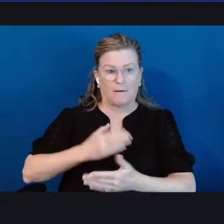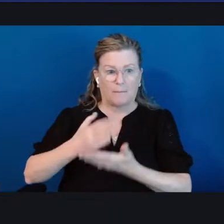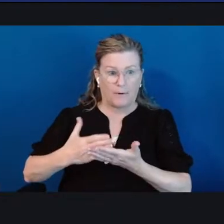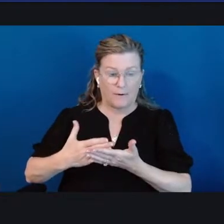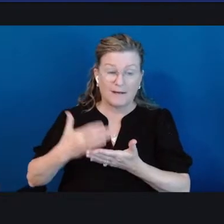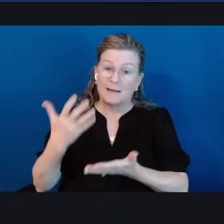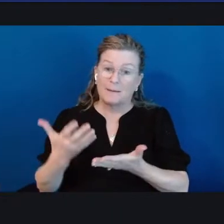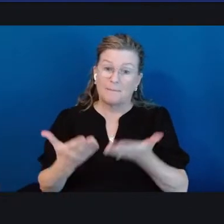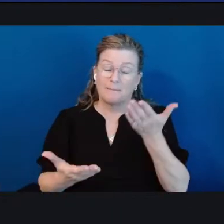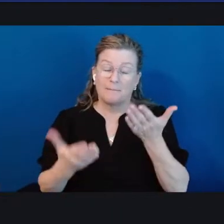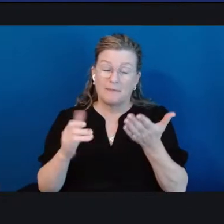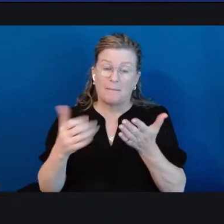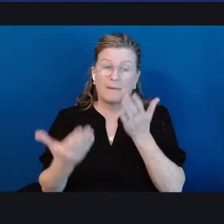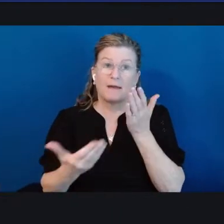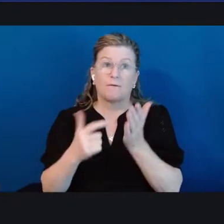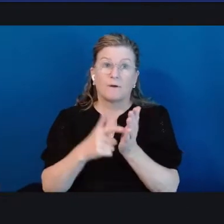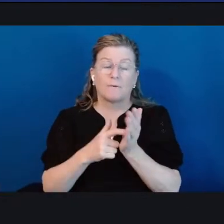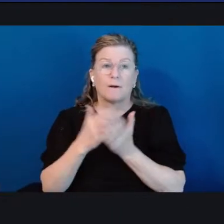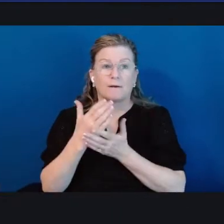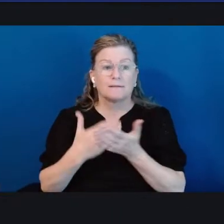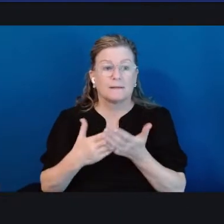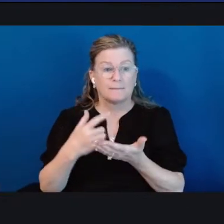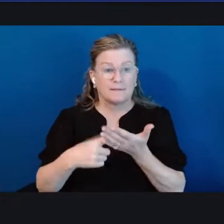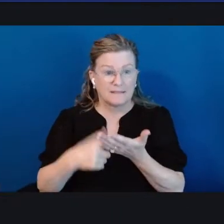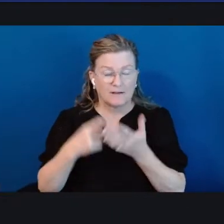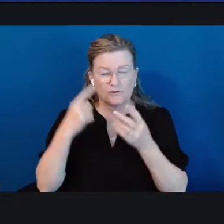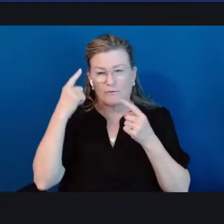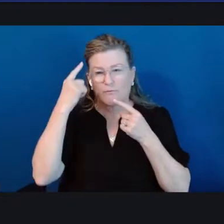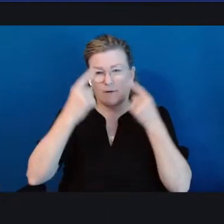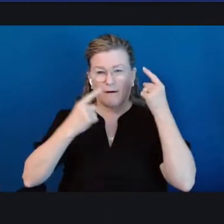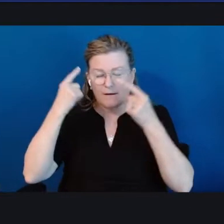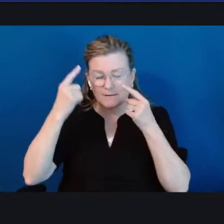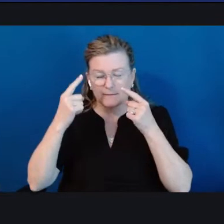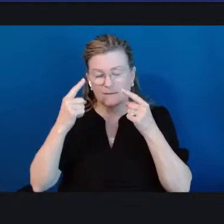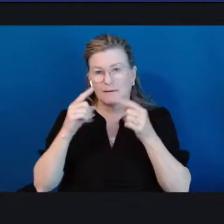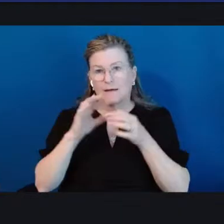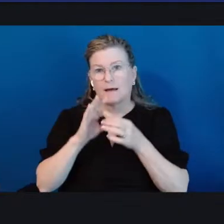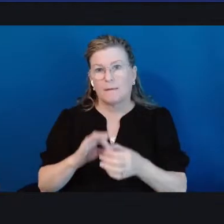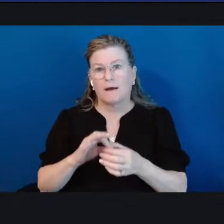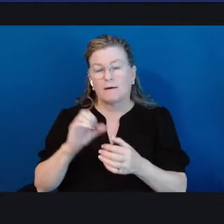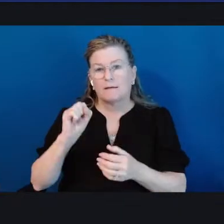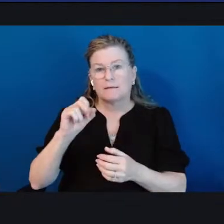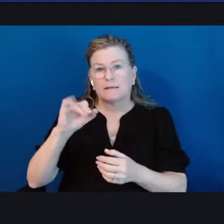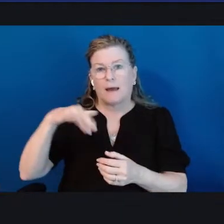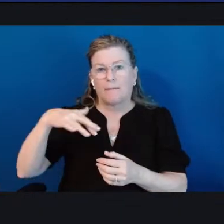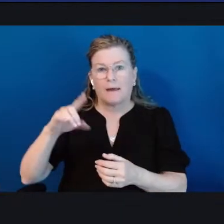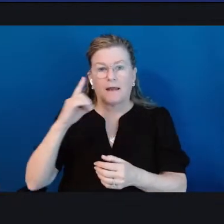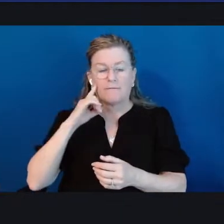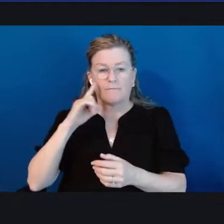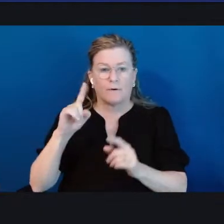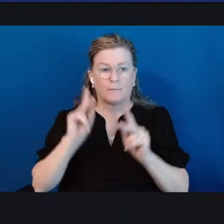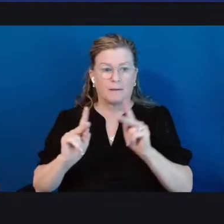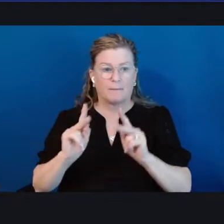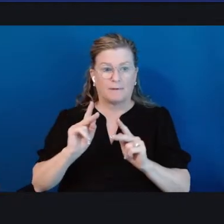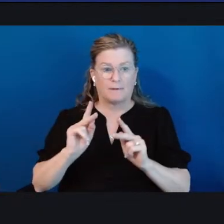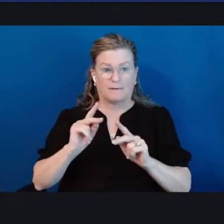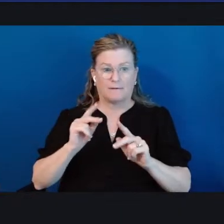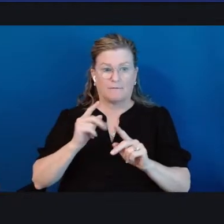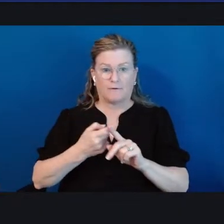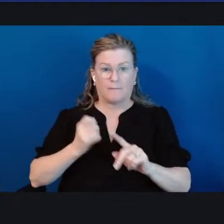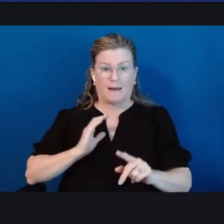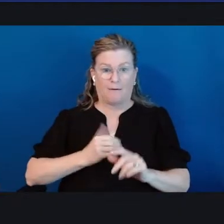require some discussion and thoughts about stipends for people at our agency to be able to do that. And so